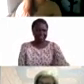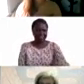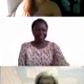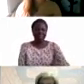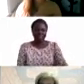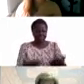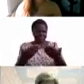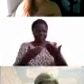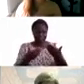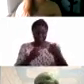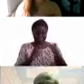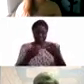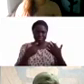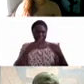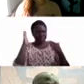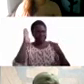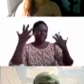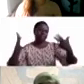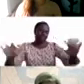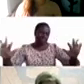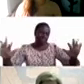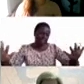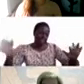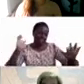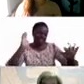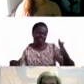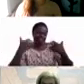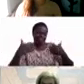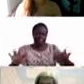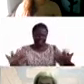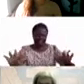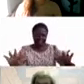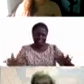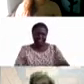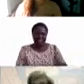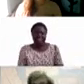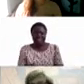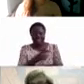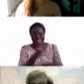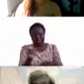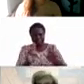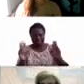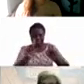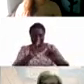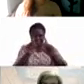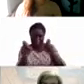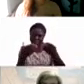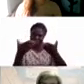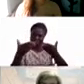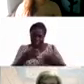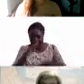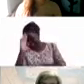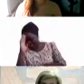And I am happy to answer your questions and receive your comments. Thank you.